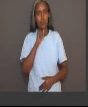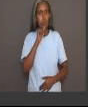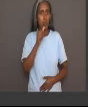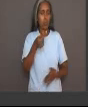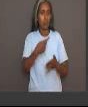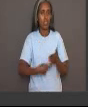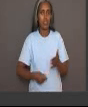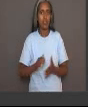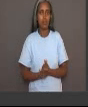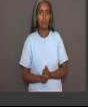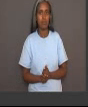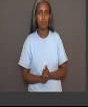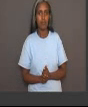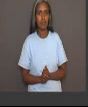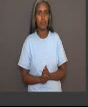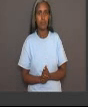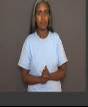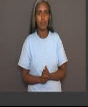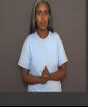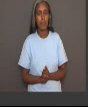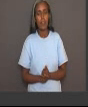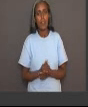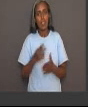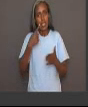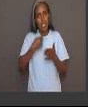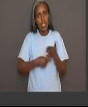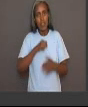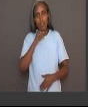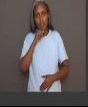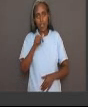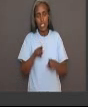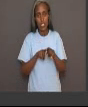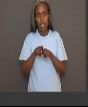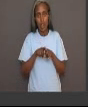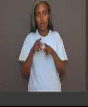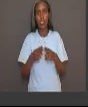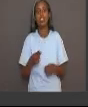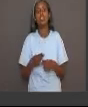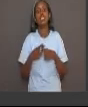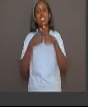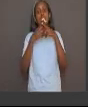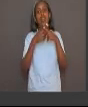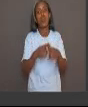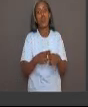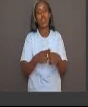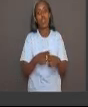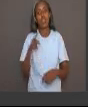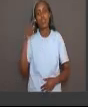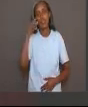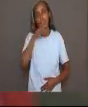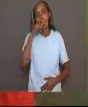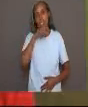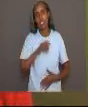valid. An invalid argument is called a fallacy.